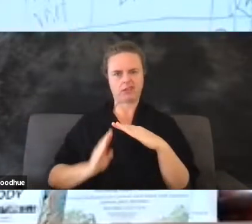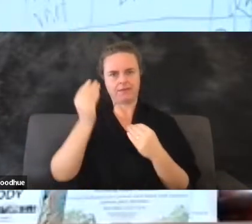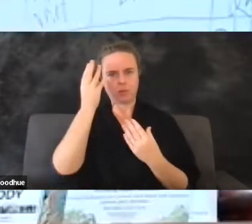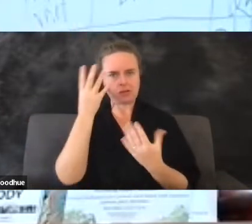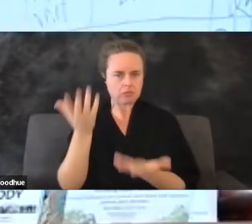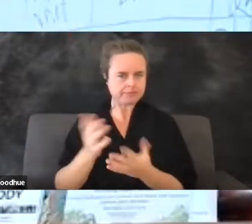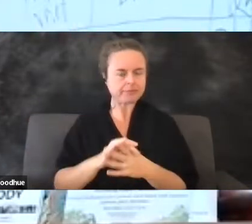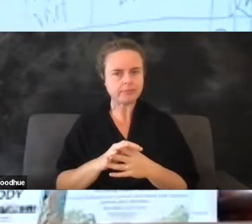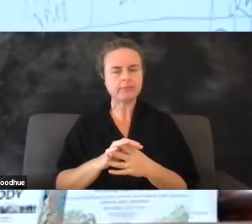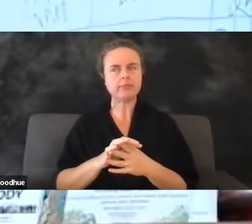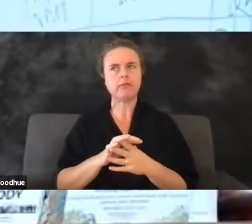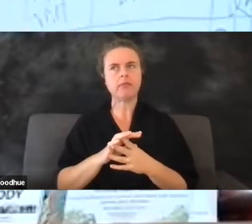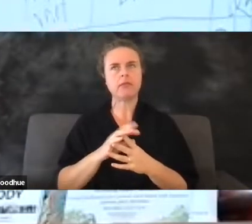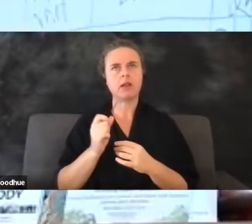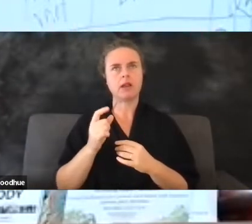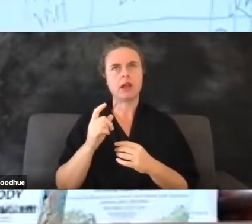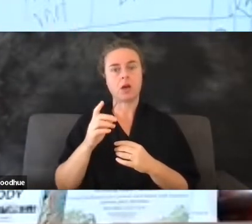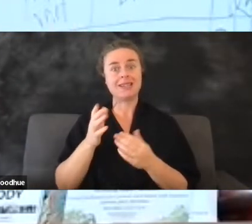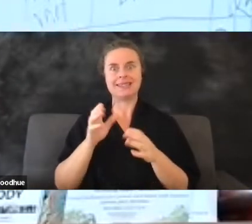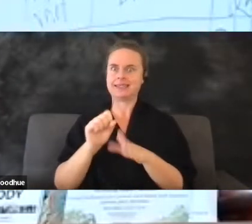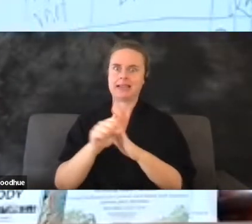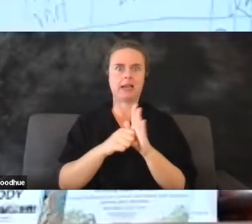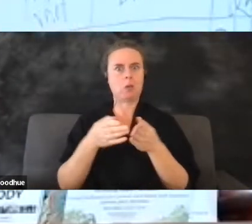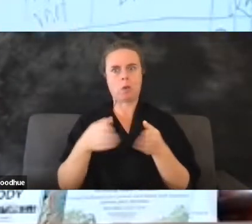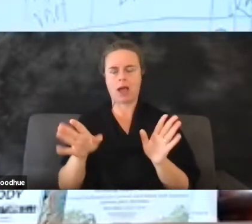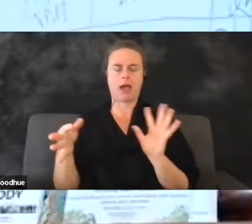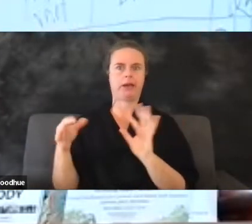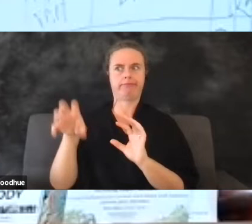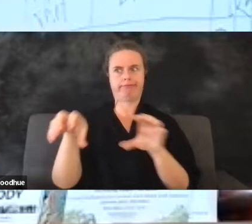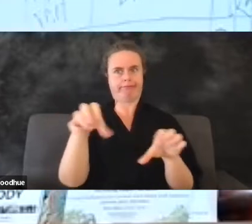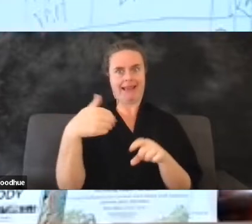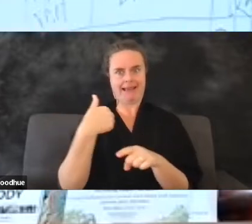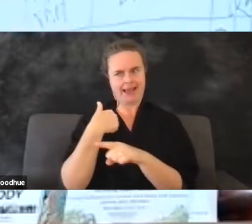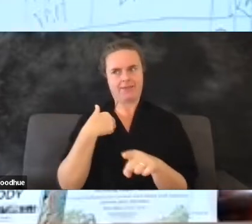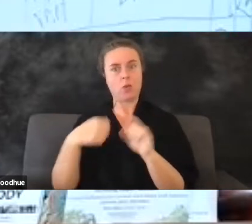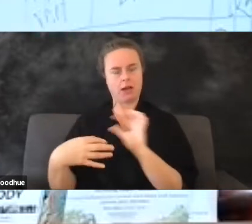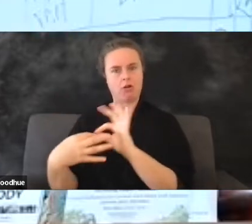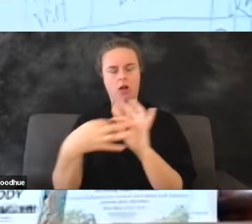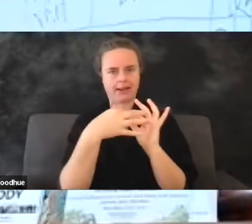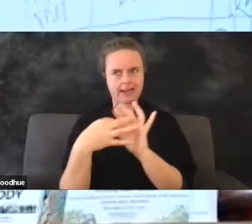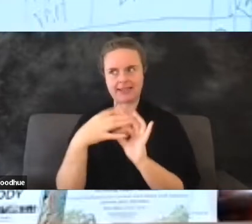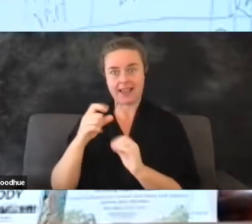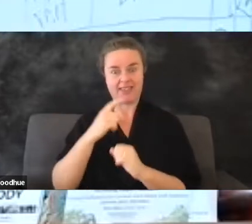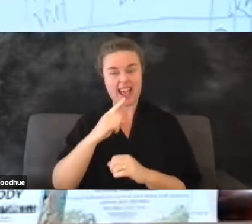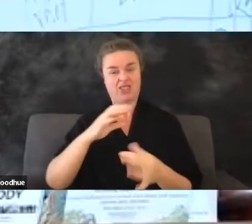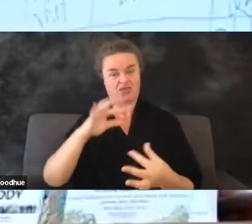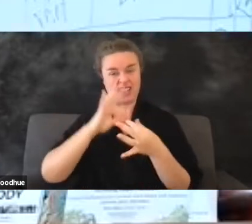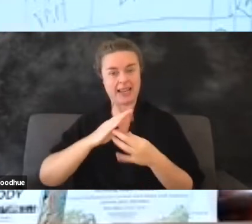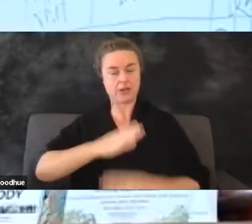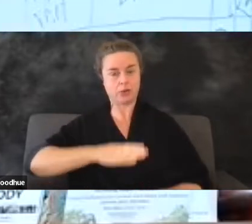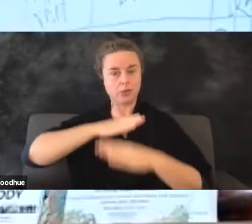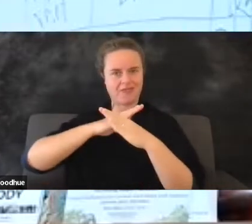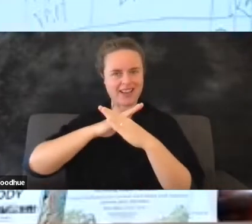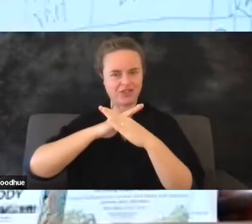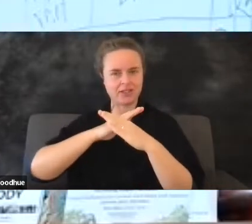is directly connected to parent-child centers that I'm really excited about in terms of prevention. is the DULCE efforts. If you're